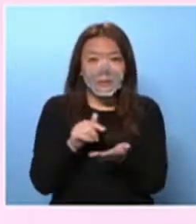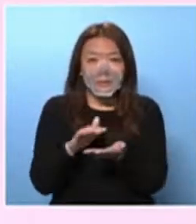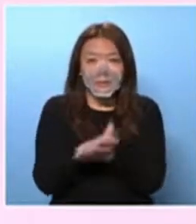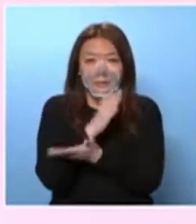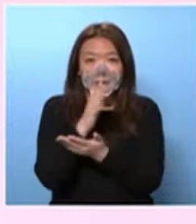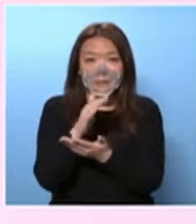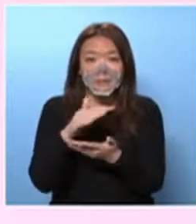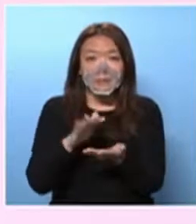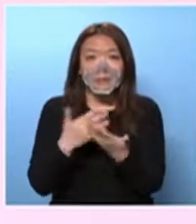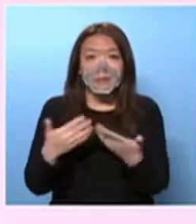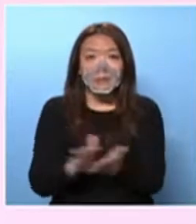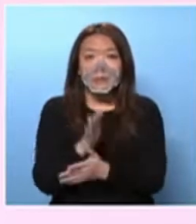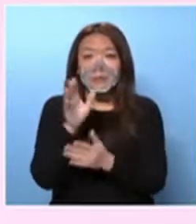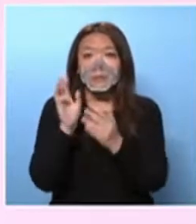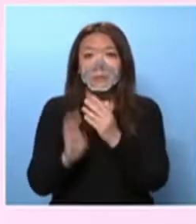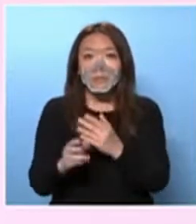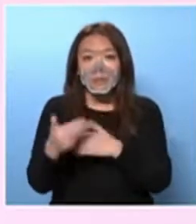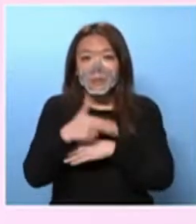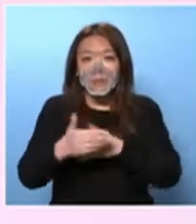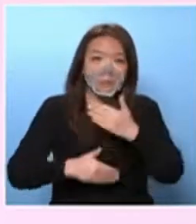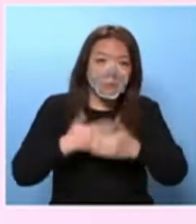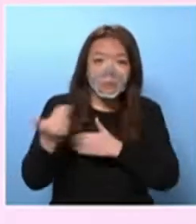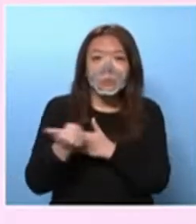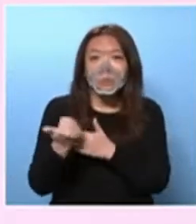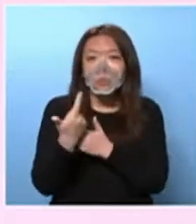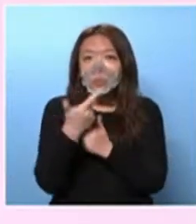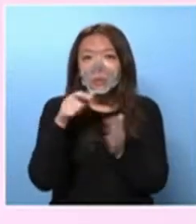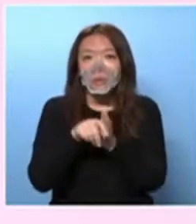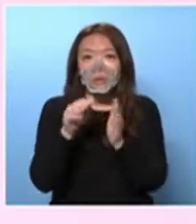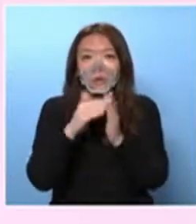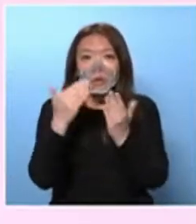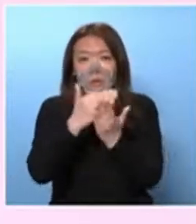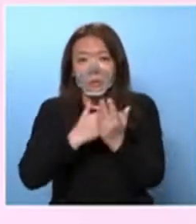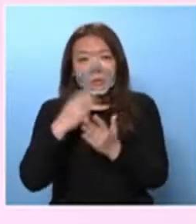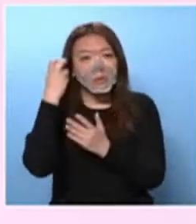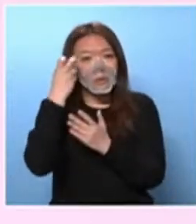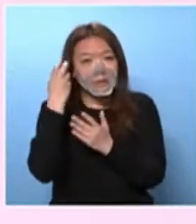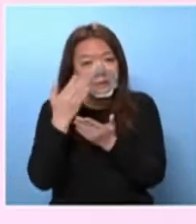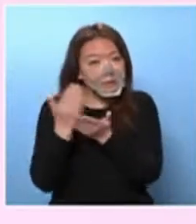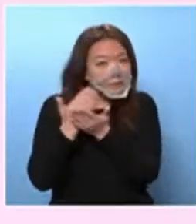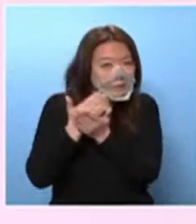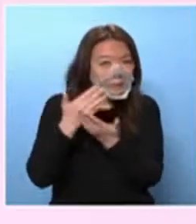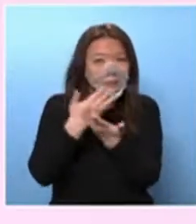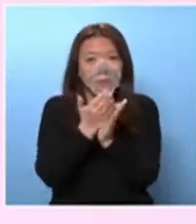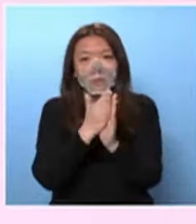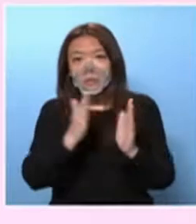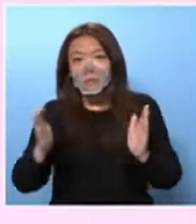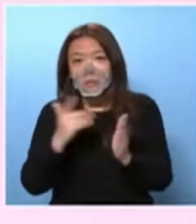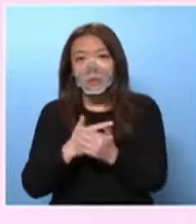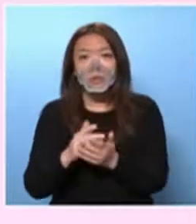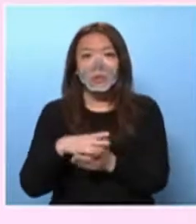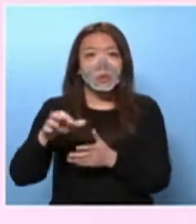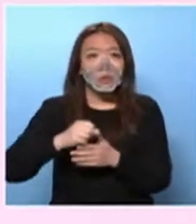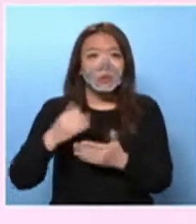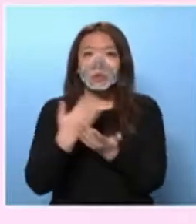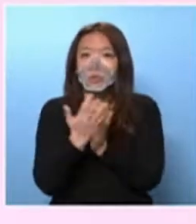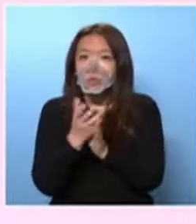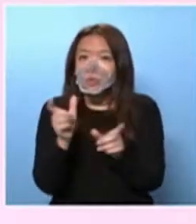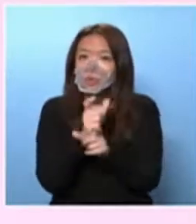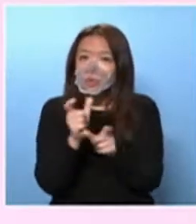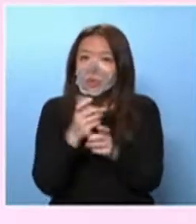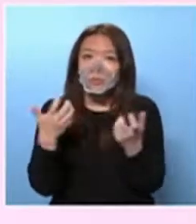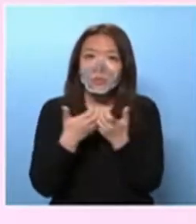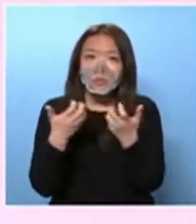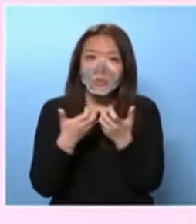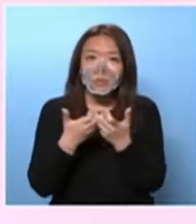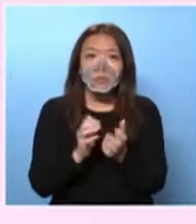is targeted to be launched by the end of this year, is progressing well. A number of banks have successfully approved loans totaling over 900